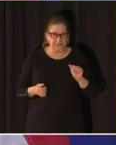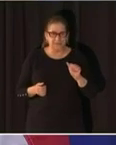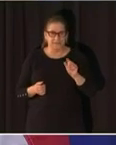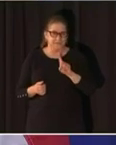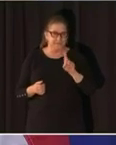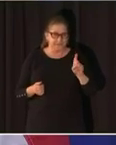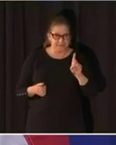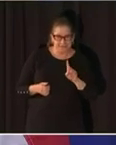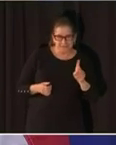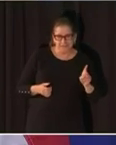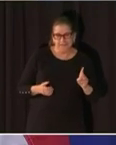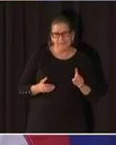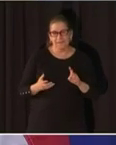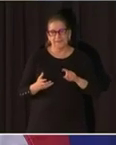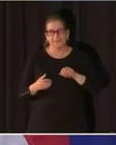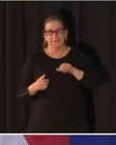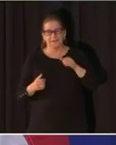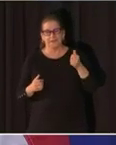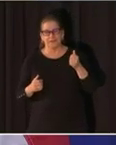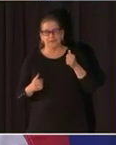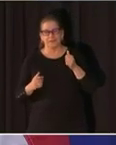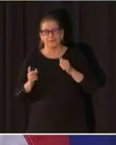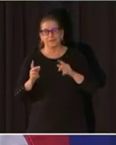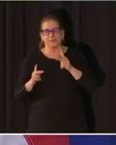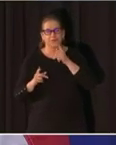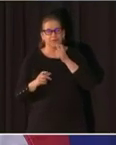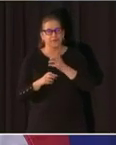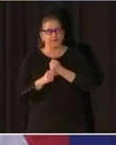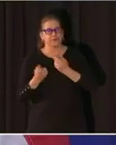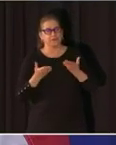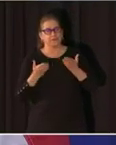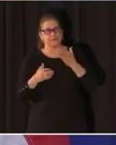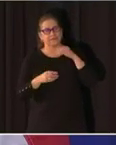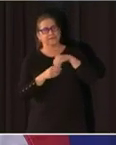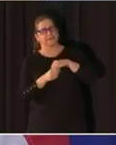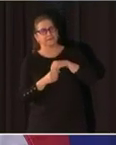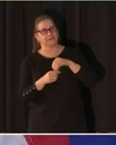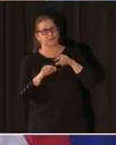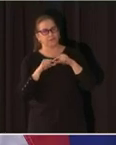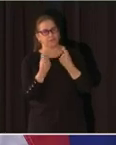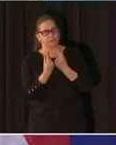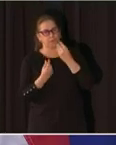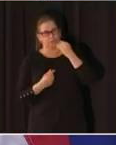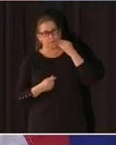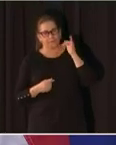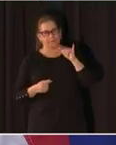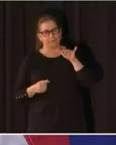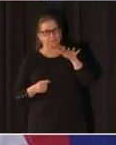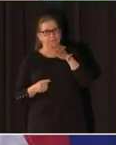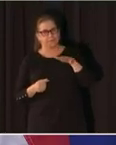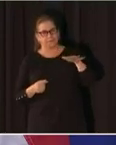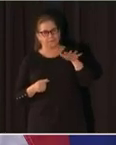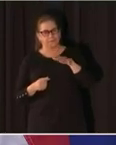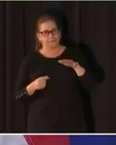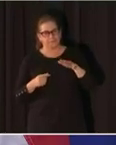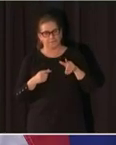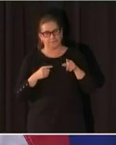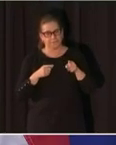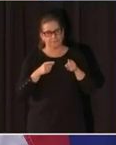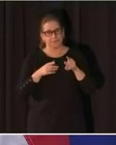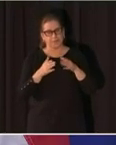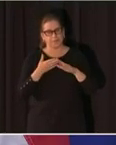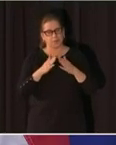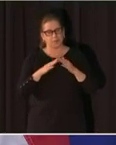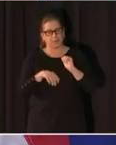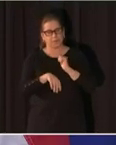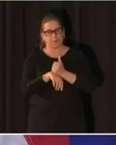services in their homes. So we'll talk a little bit more about those community-based providers. Nursing homes